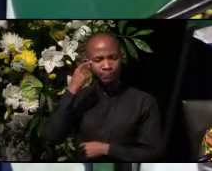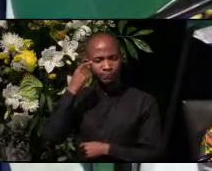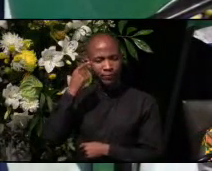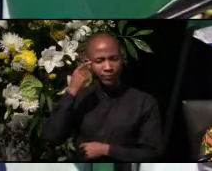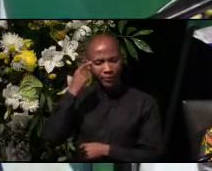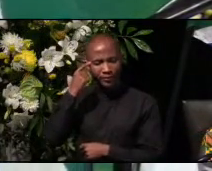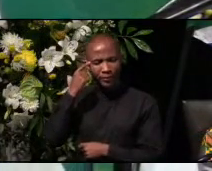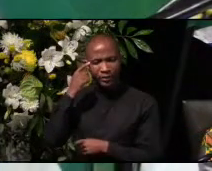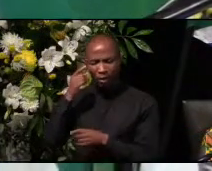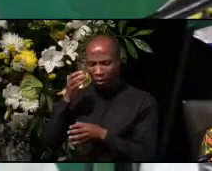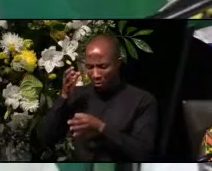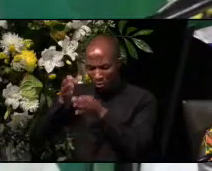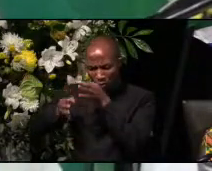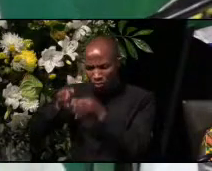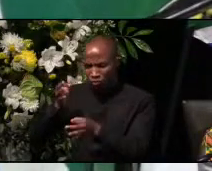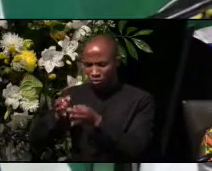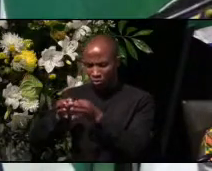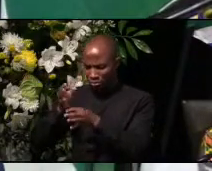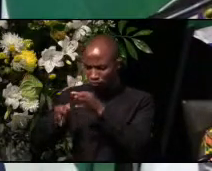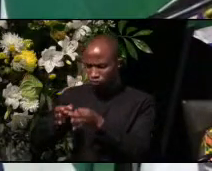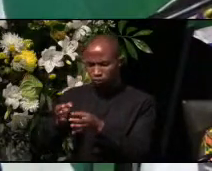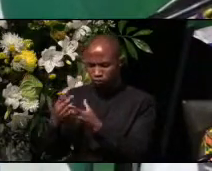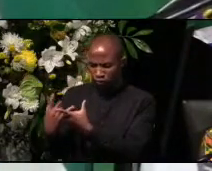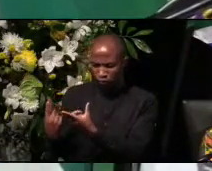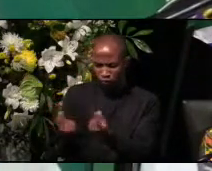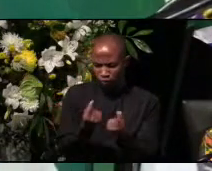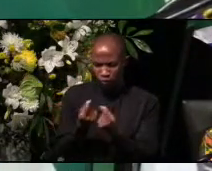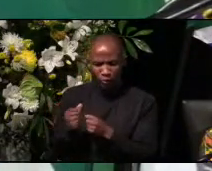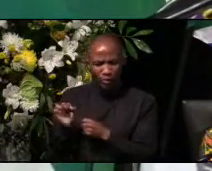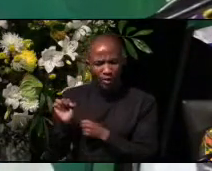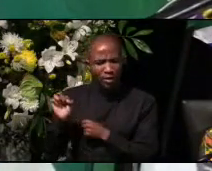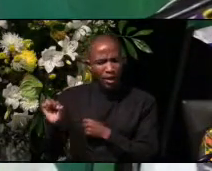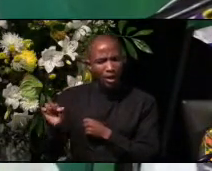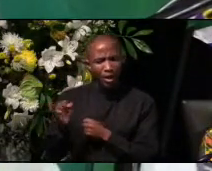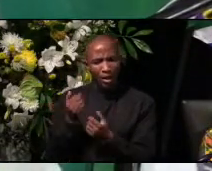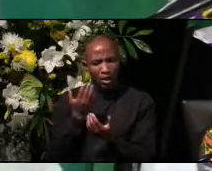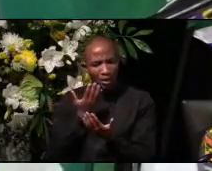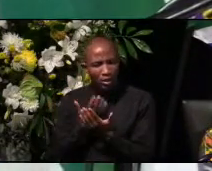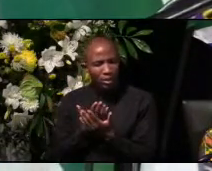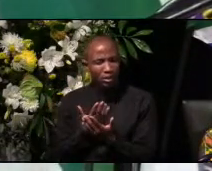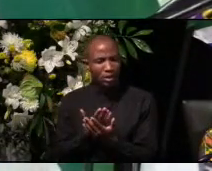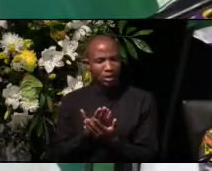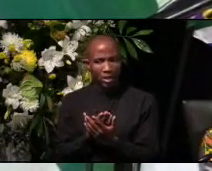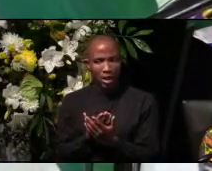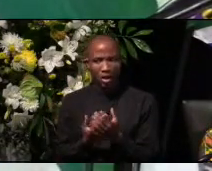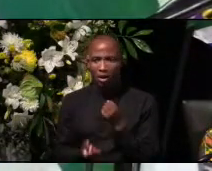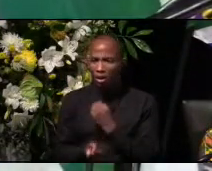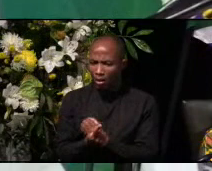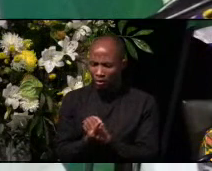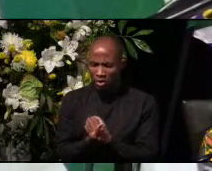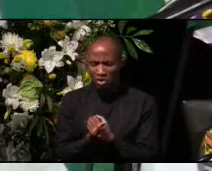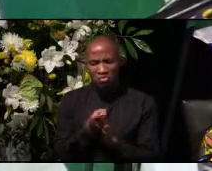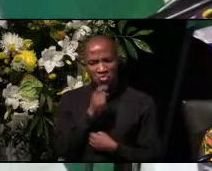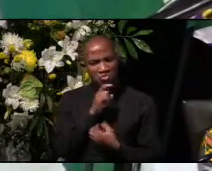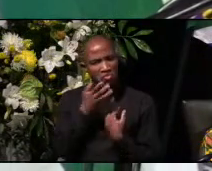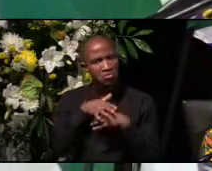his political arguments and implant them in the University